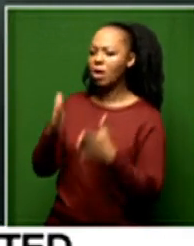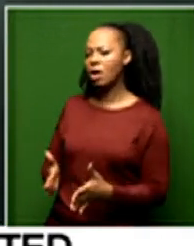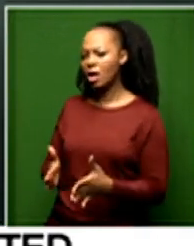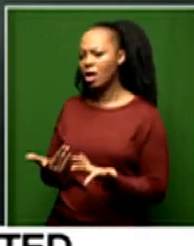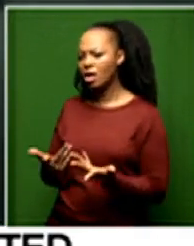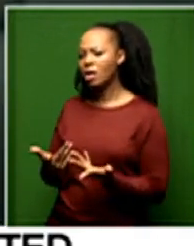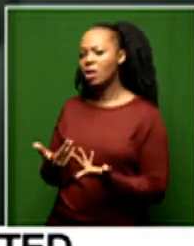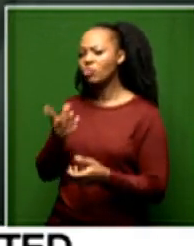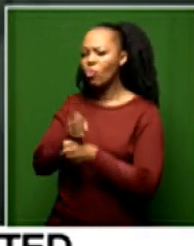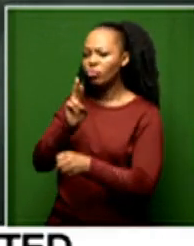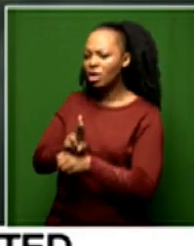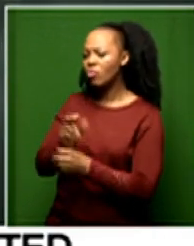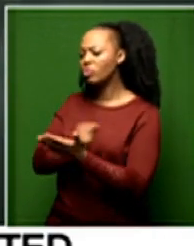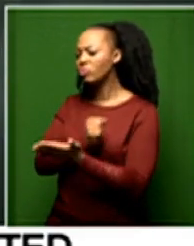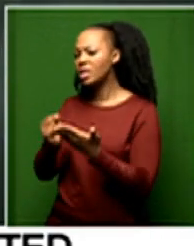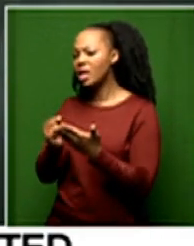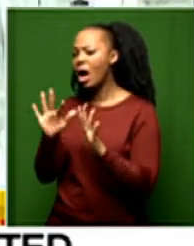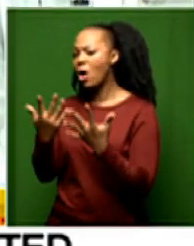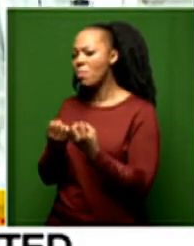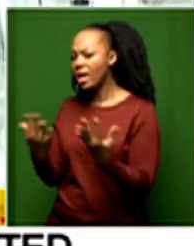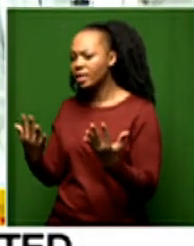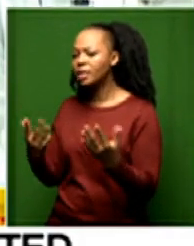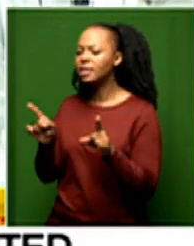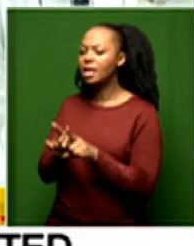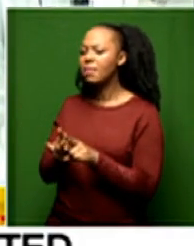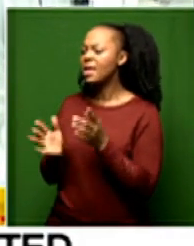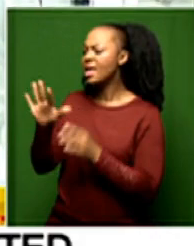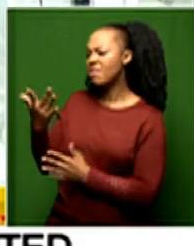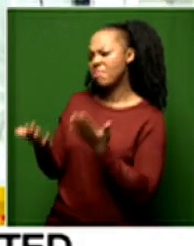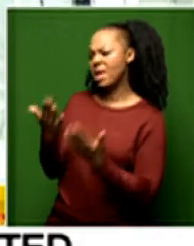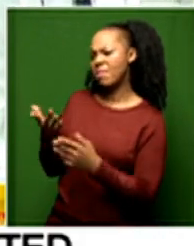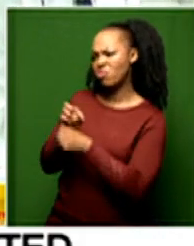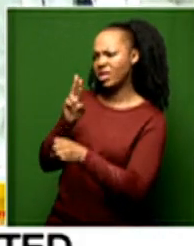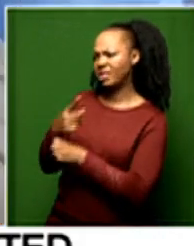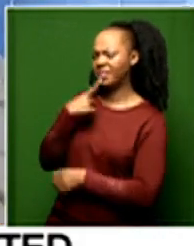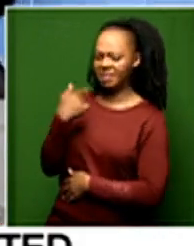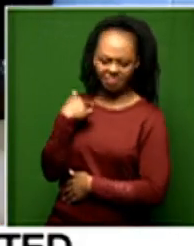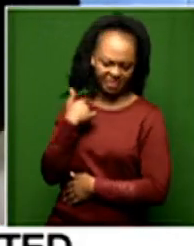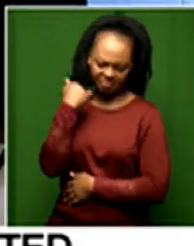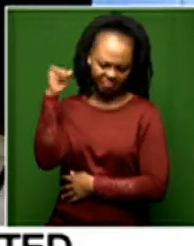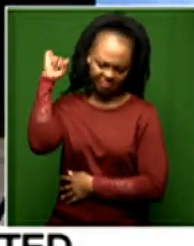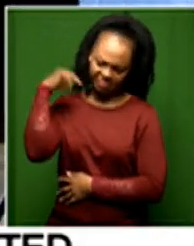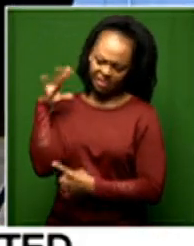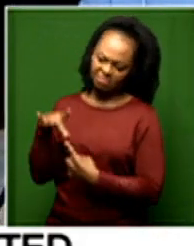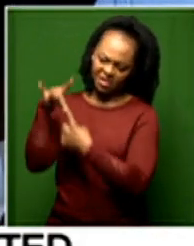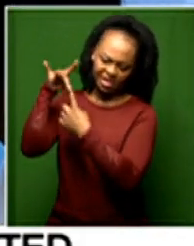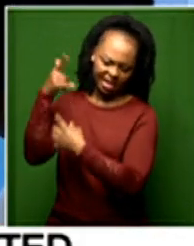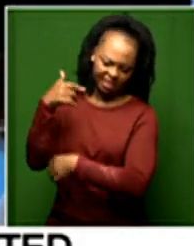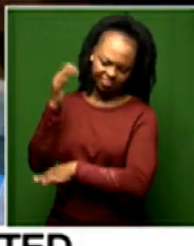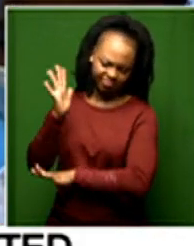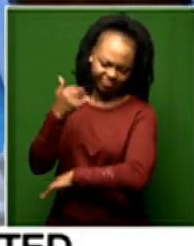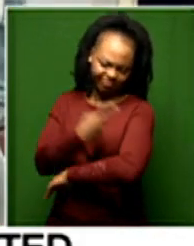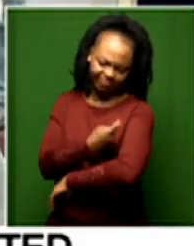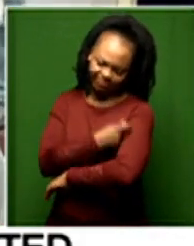actually registered? And also, what about those who choose not to take the vaccine and their rights, and